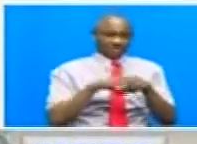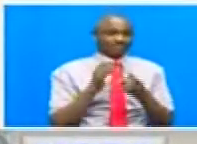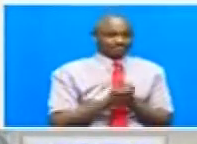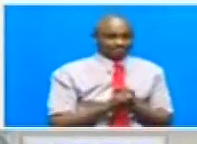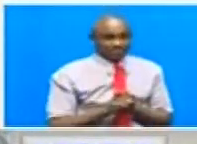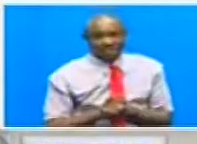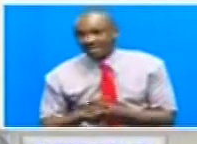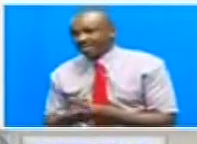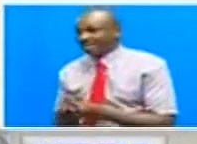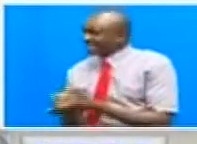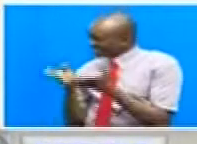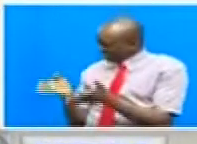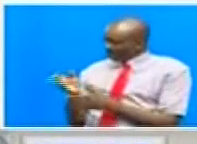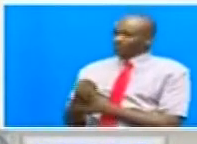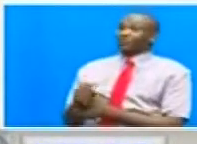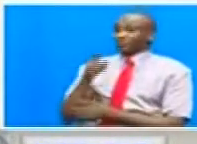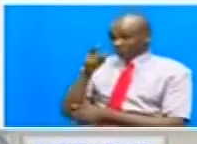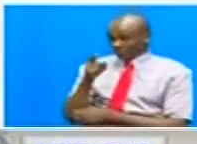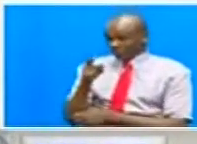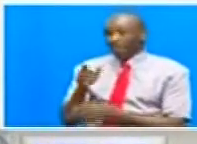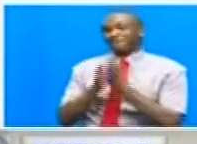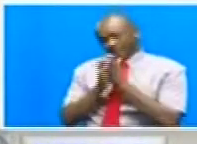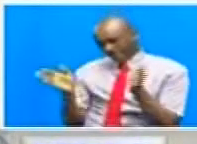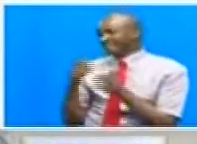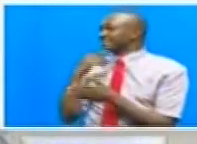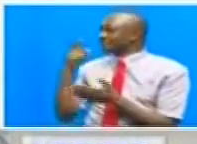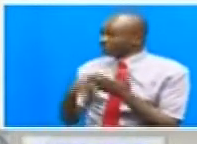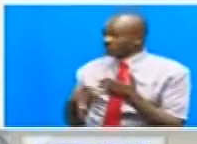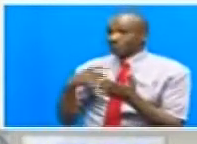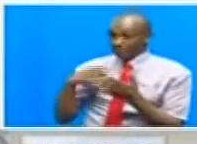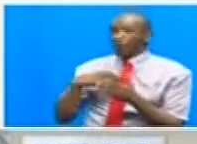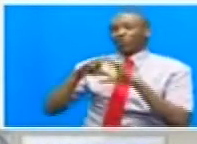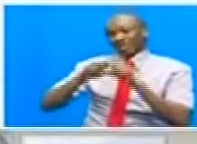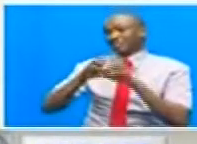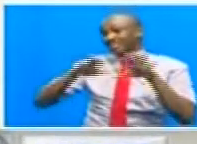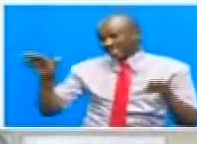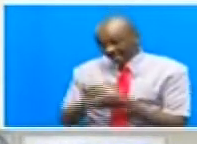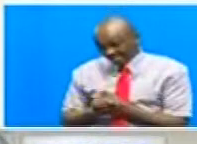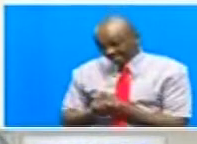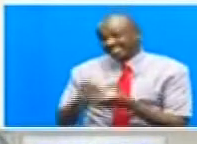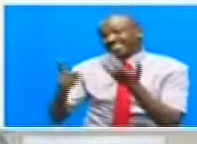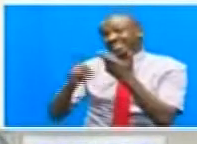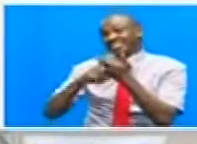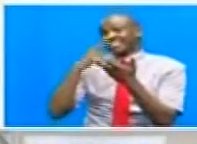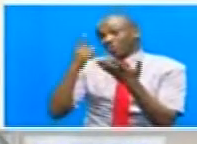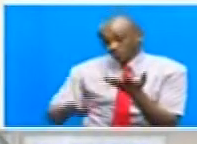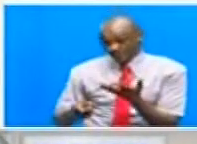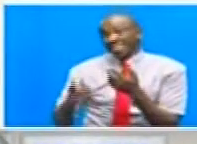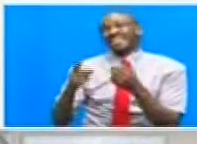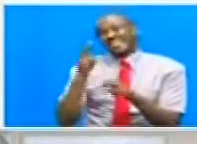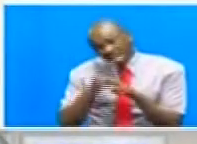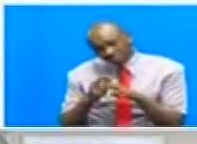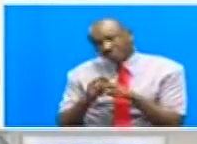from you, the public is demanding its pound of flesh with respect to who has been grabbing this land. Statistics, numbers,